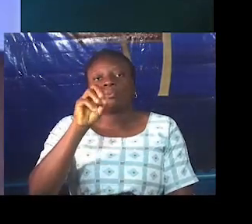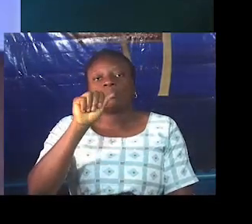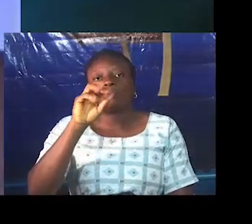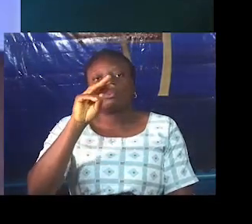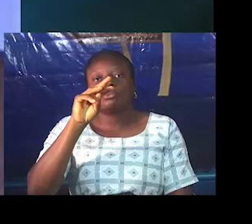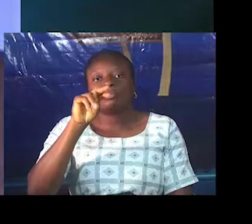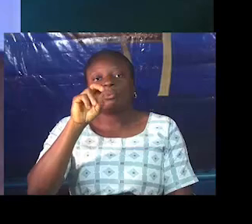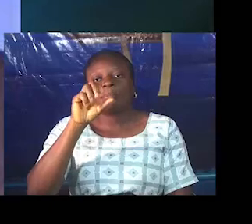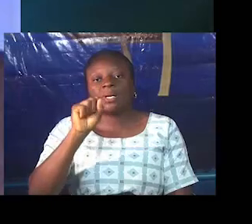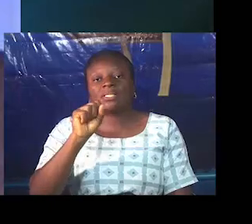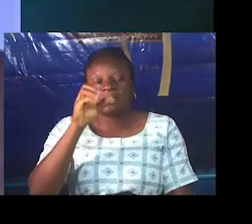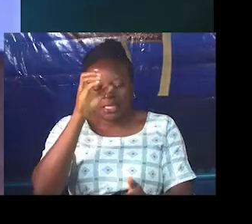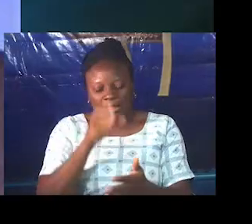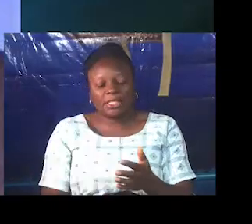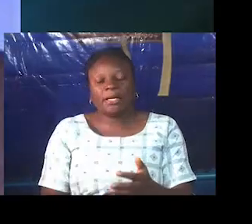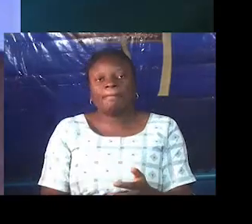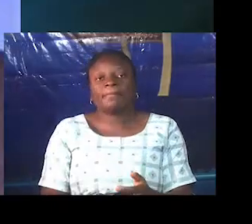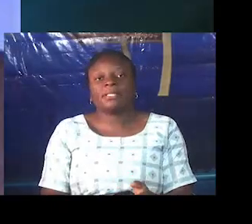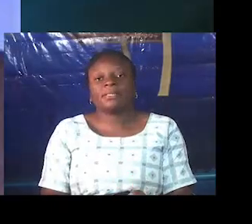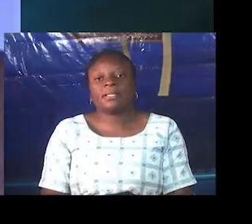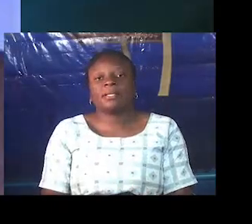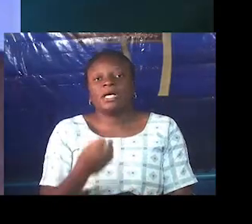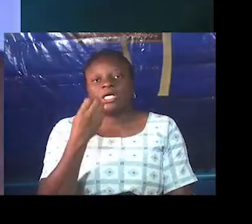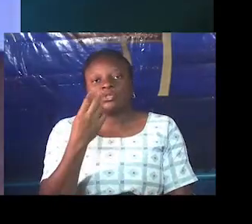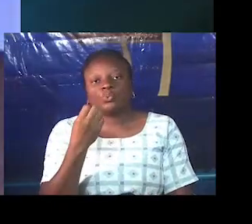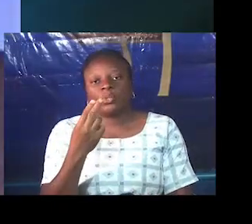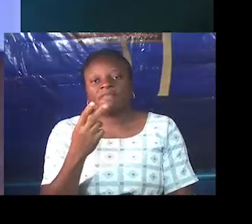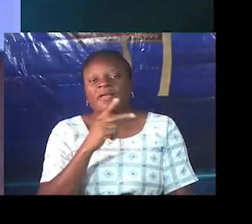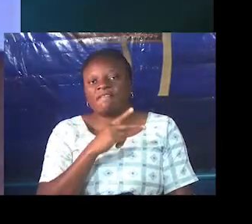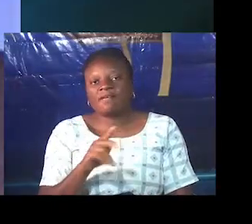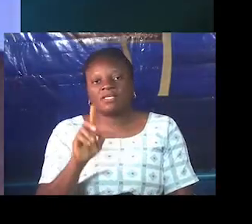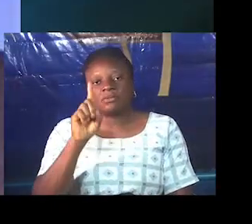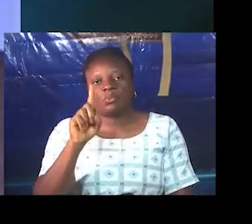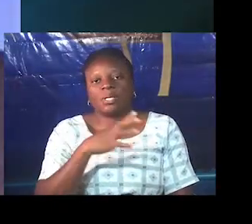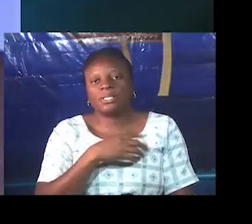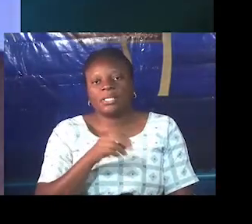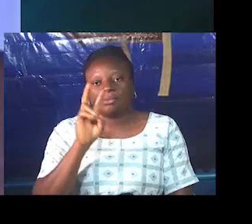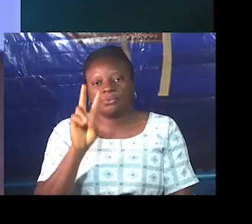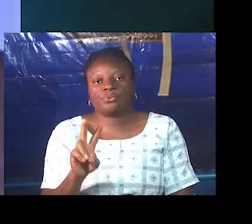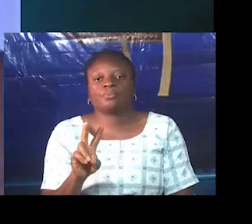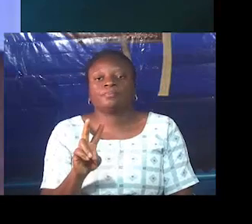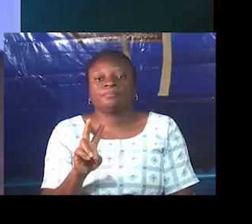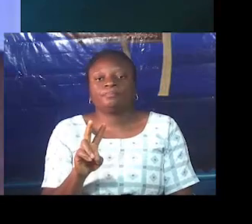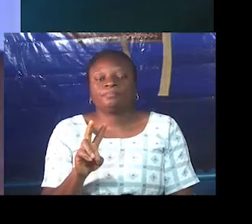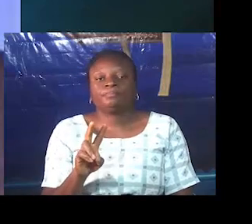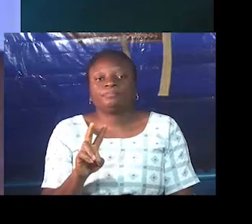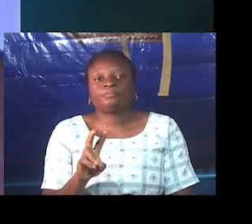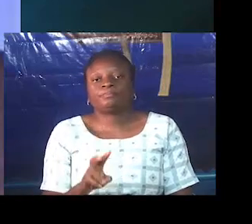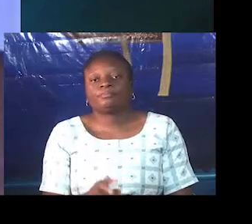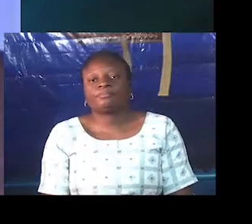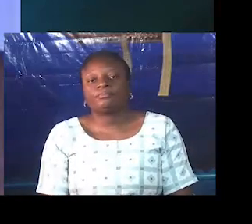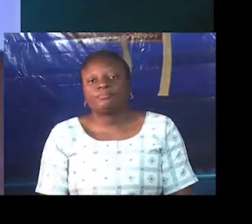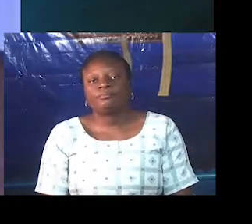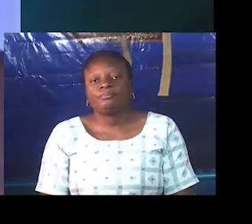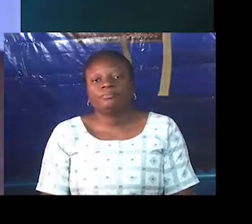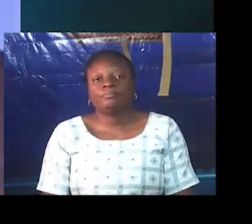becoming, you know, so clear and so specific as regards what the will of God for your life would be in